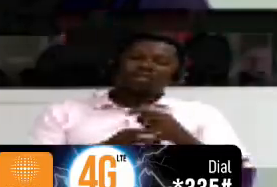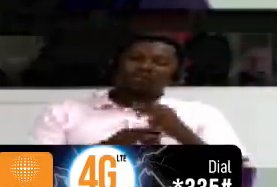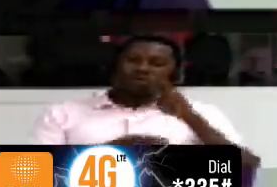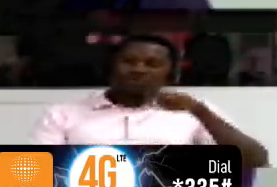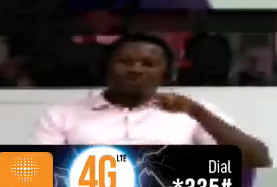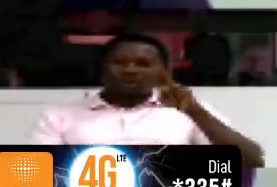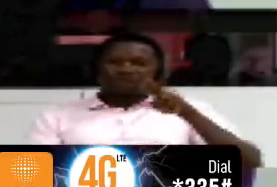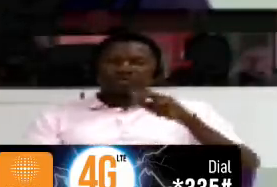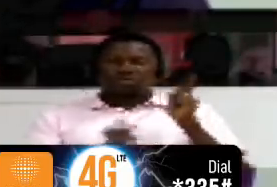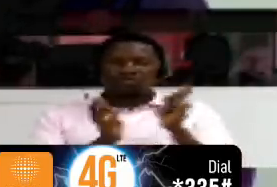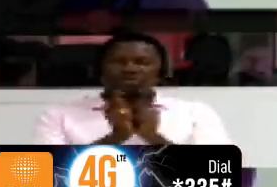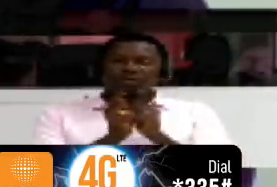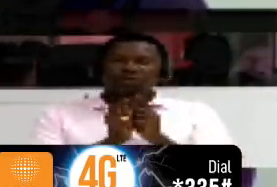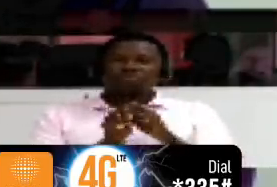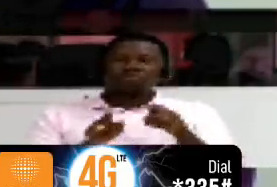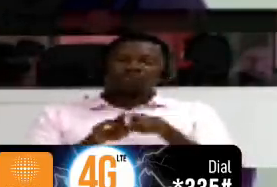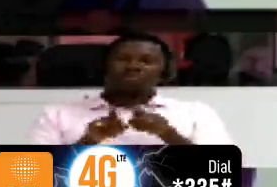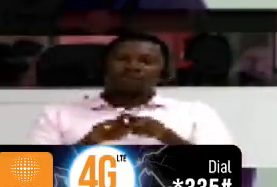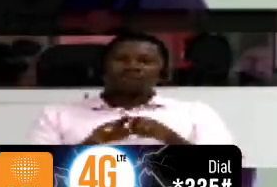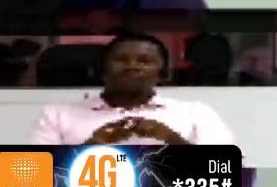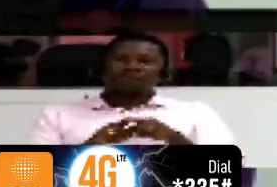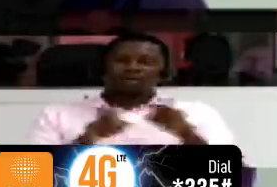with Jammeh to